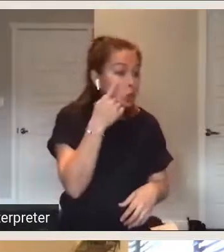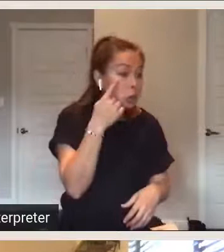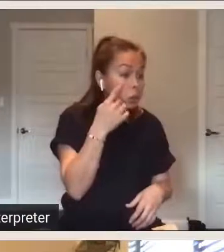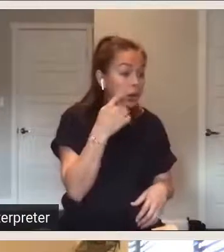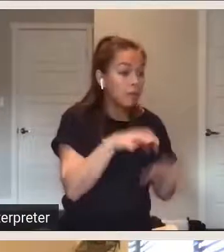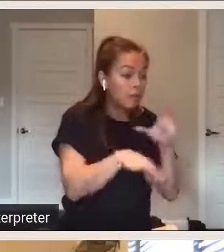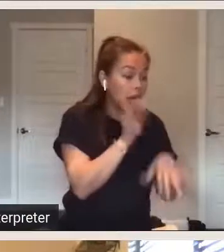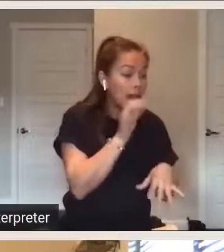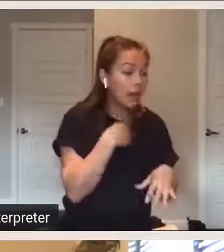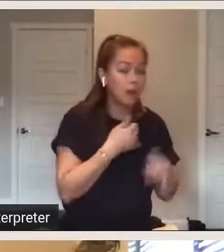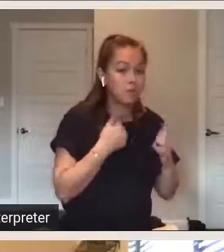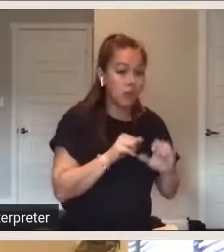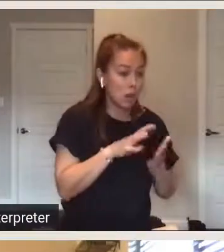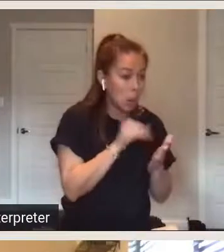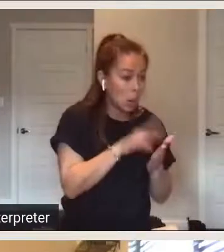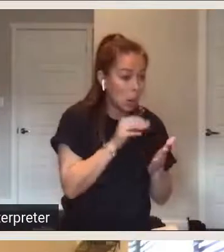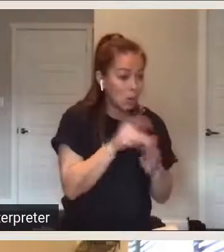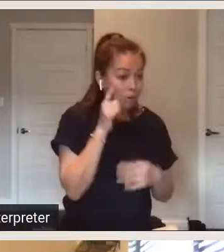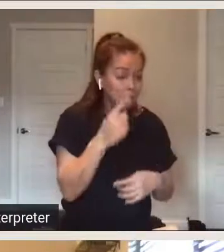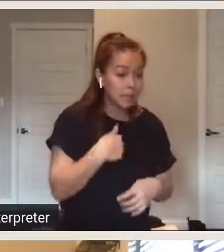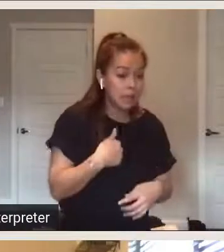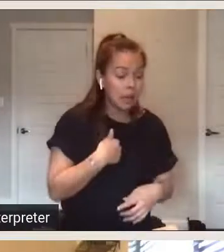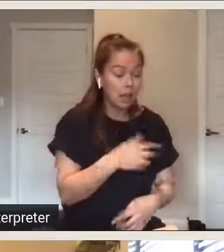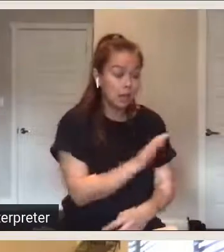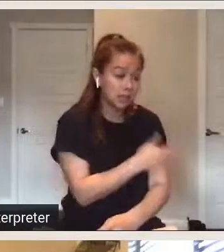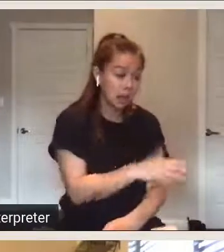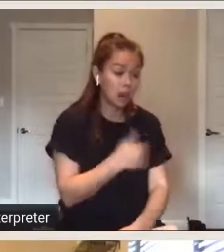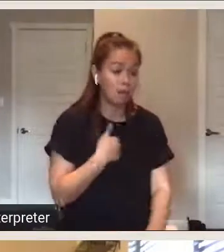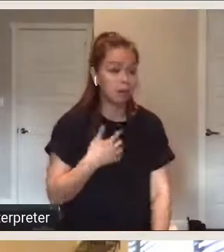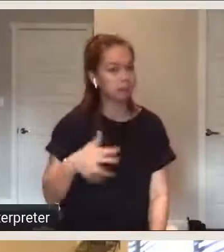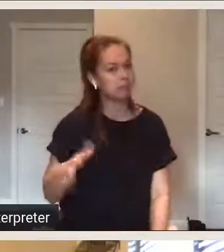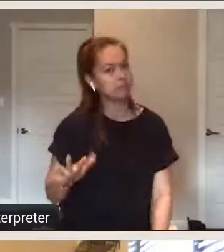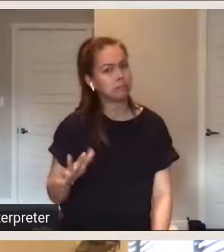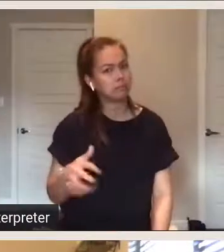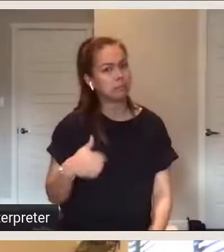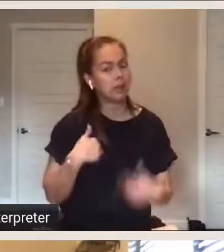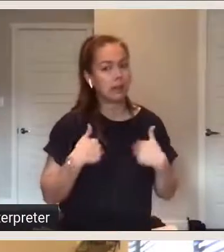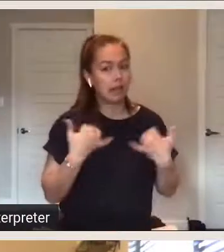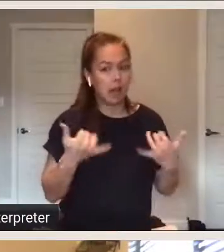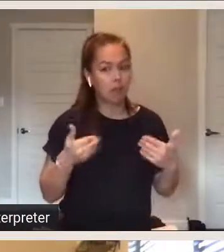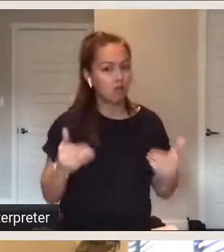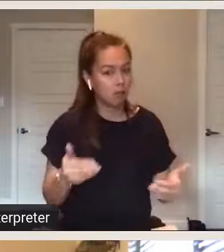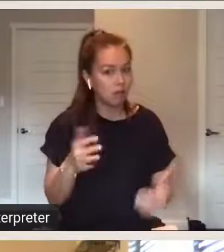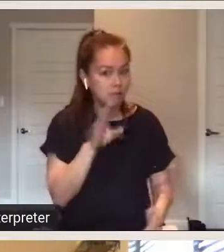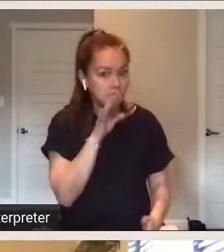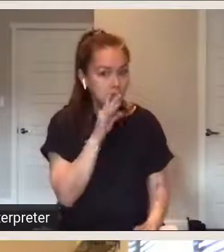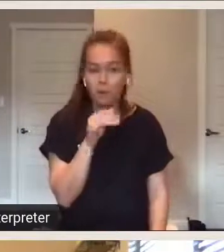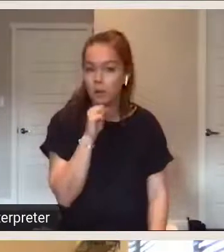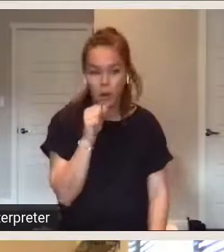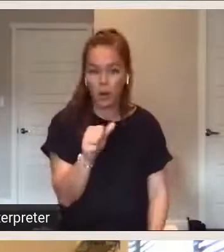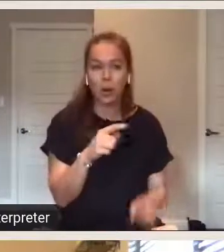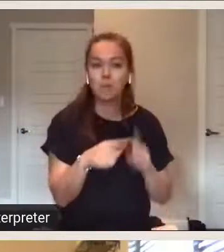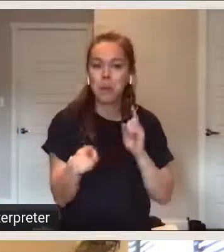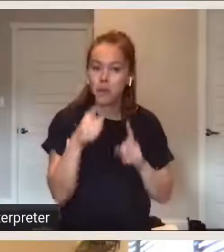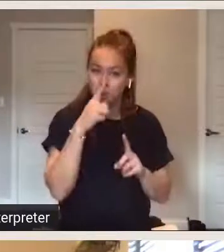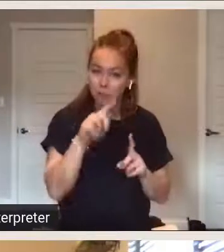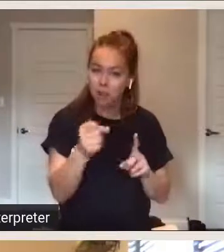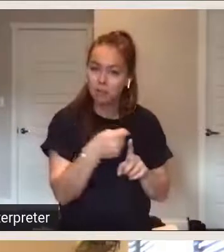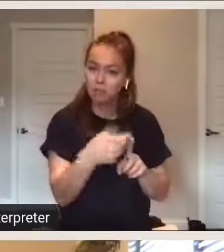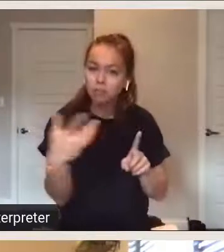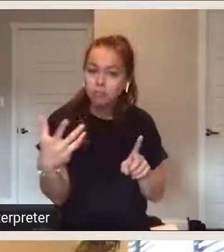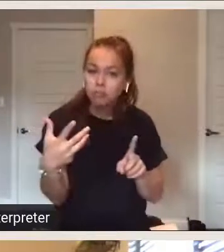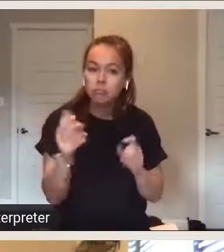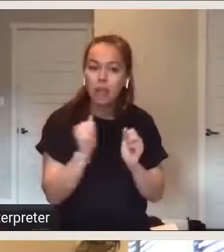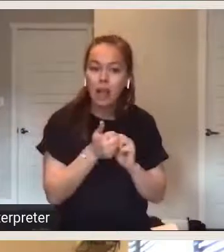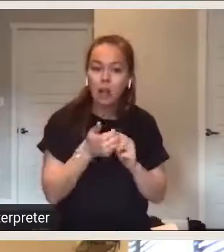it, and I'm not a very good singer and I will not sing it, but yeah, I just thought if you could just share a bit about how